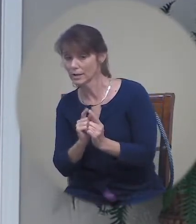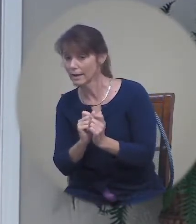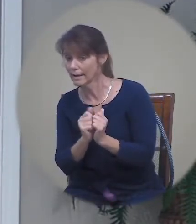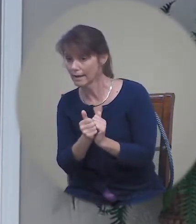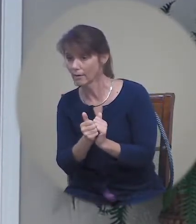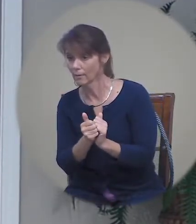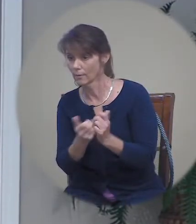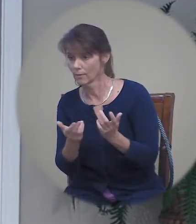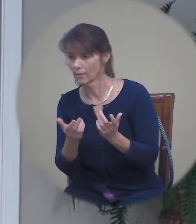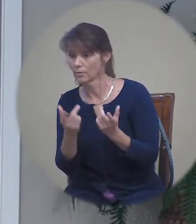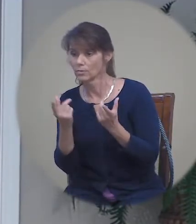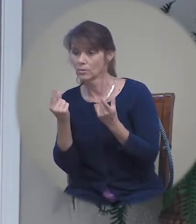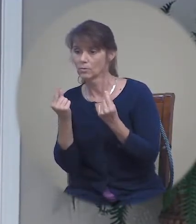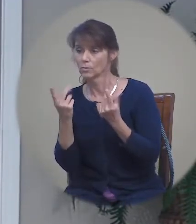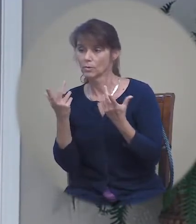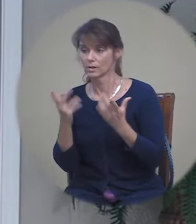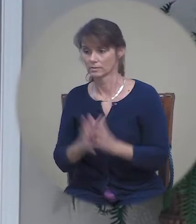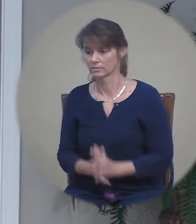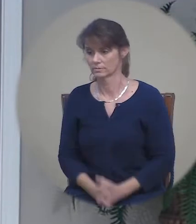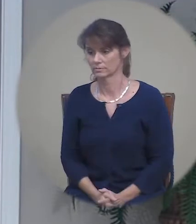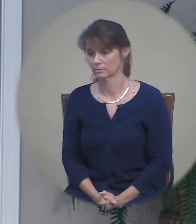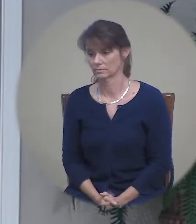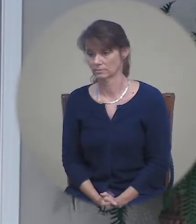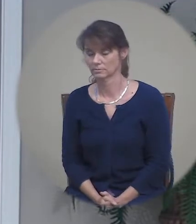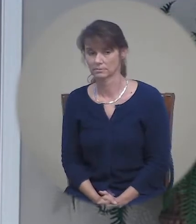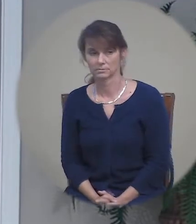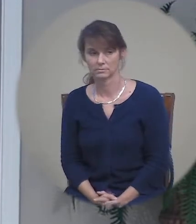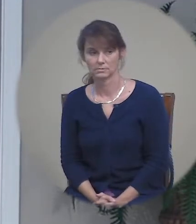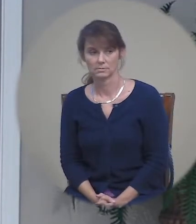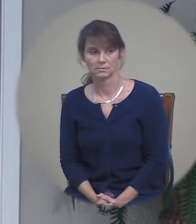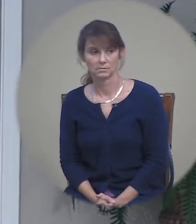with this emissary from Babylon?